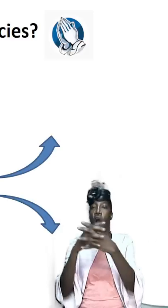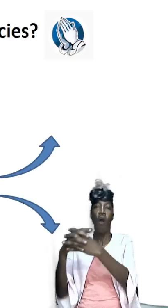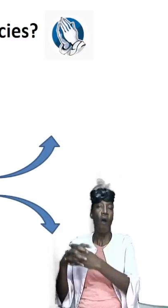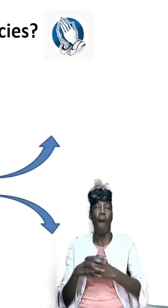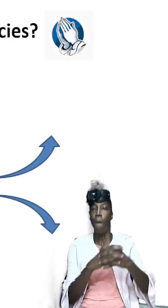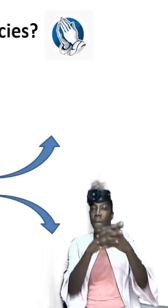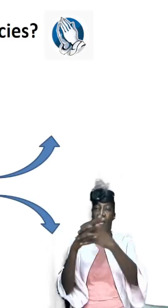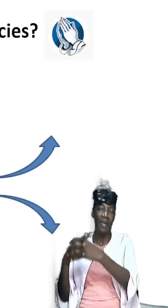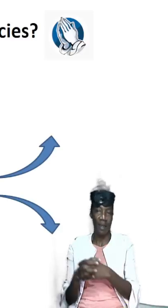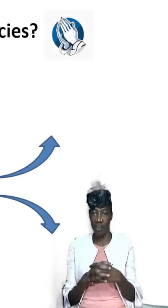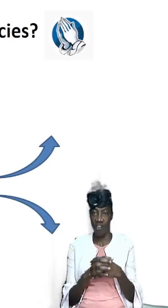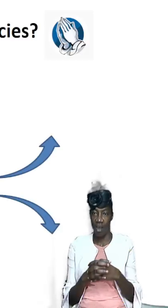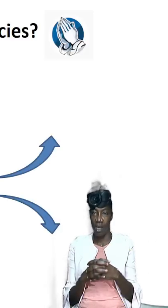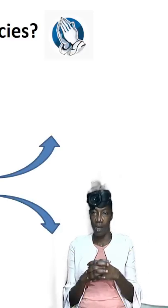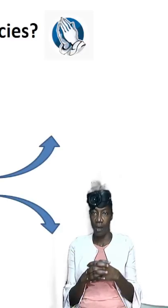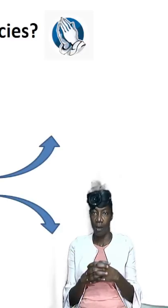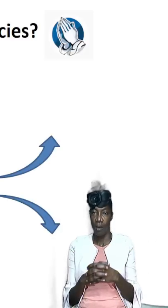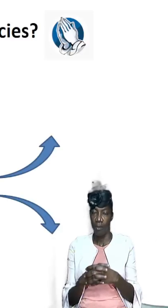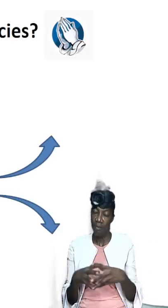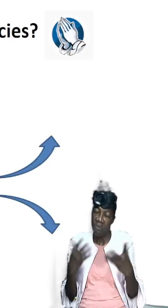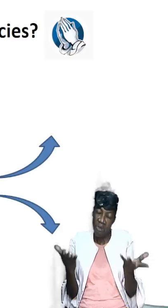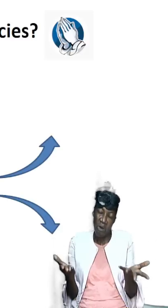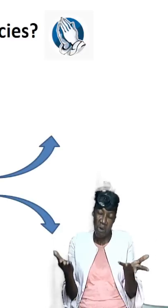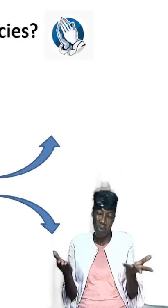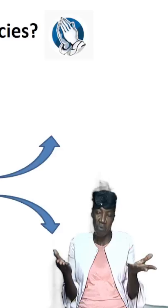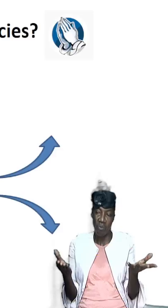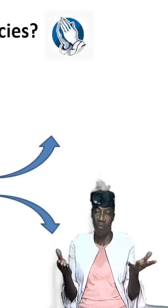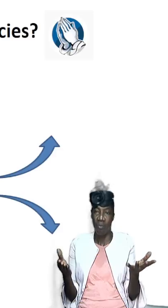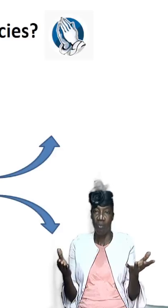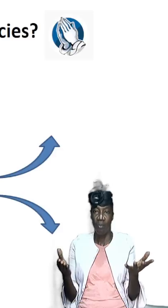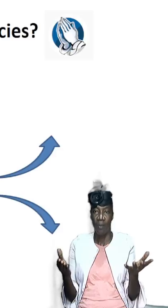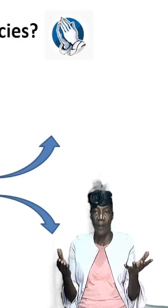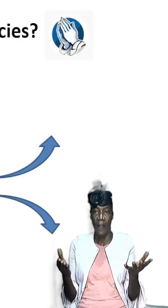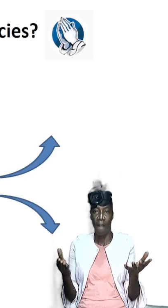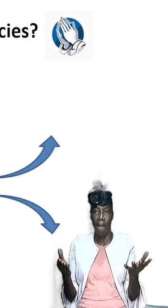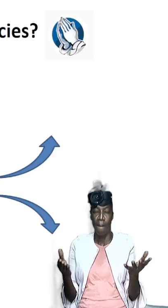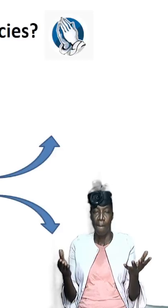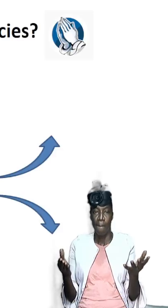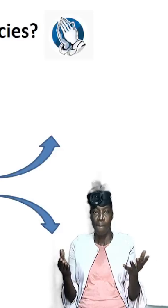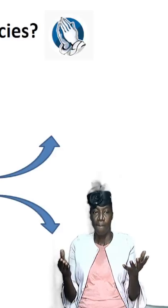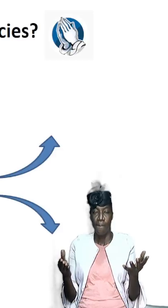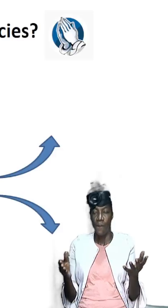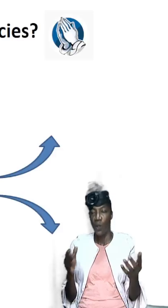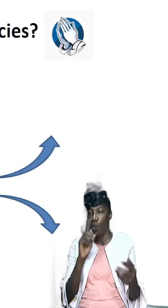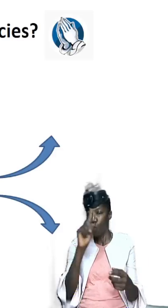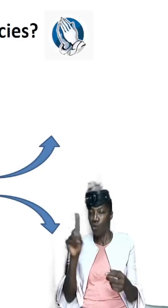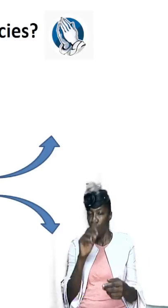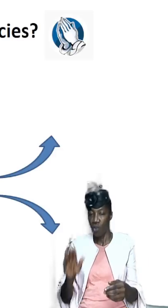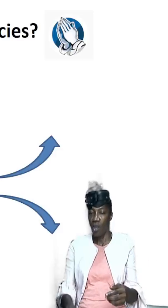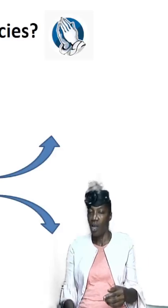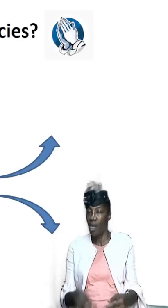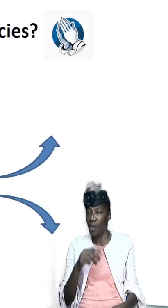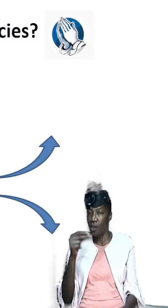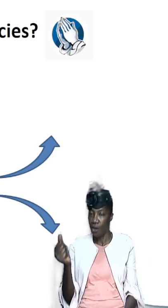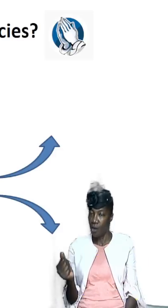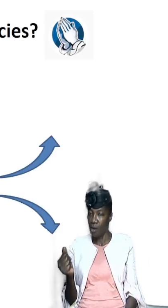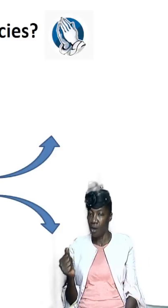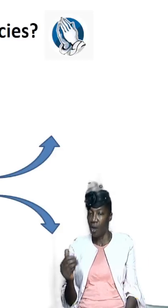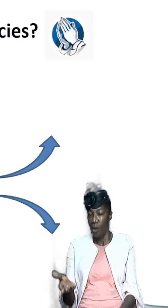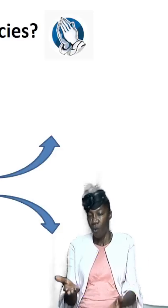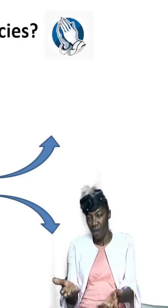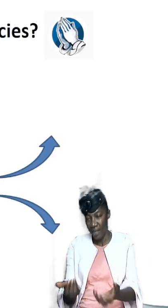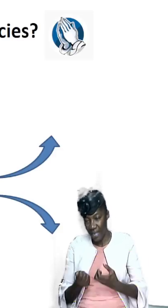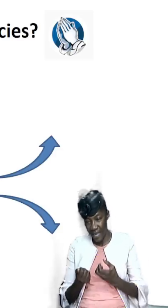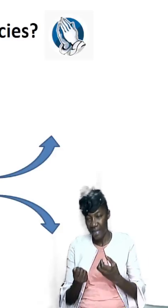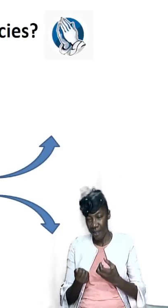already. And let us say now, as in the case of, let us use a dog. You want to get a certain kind